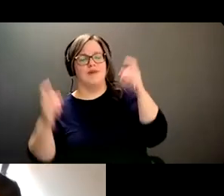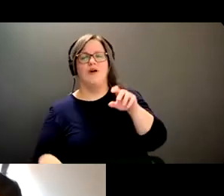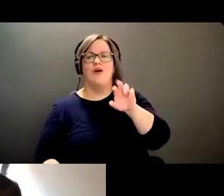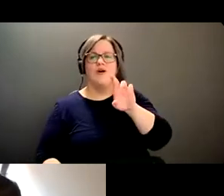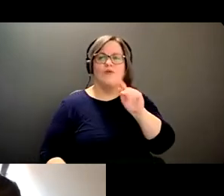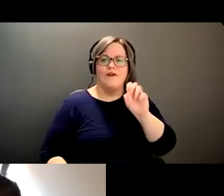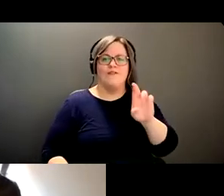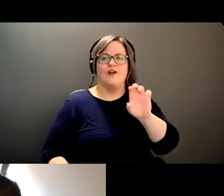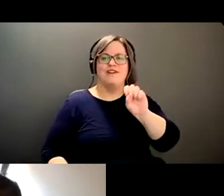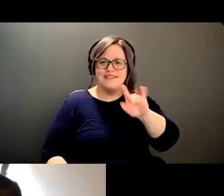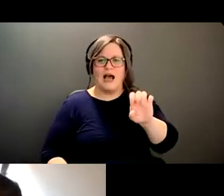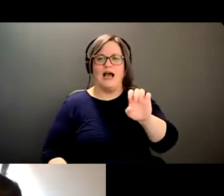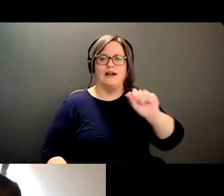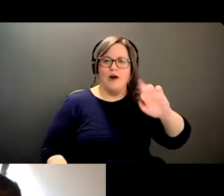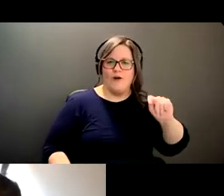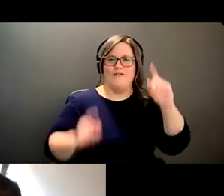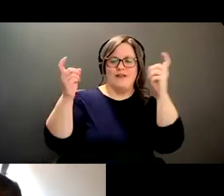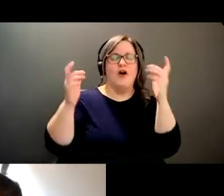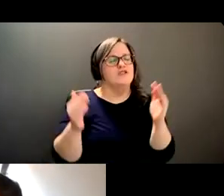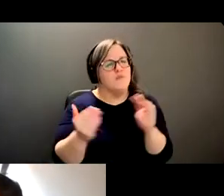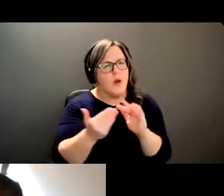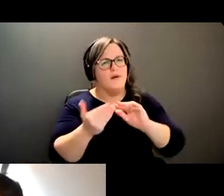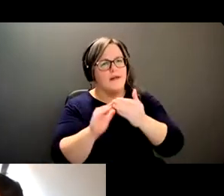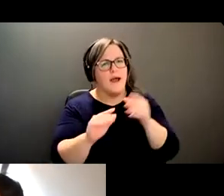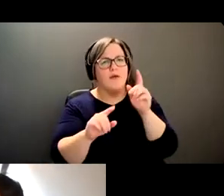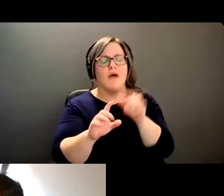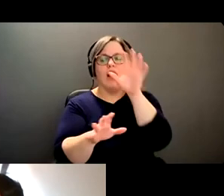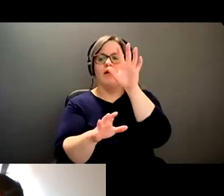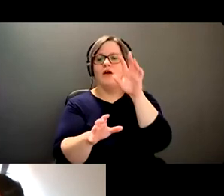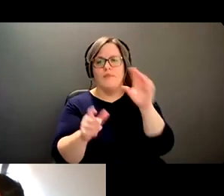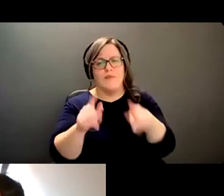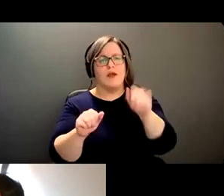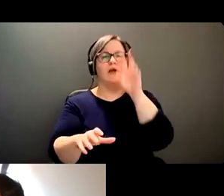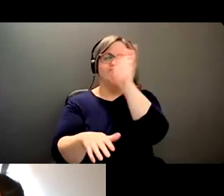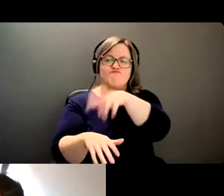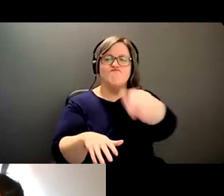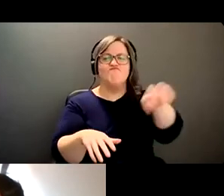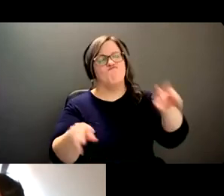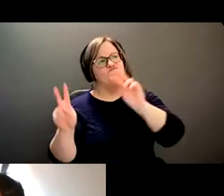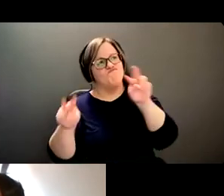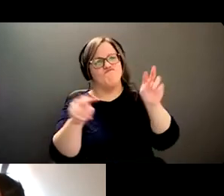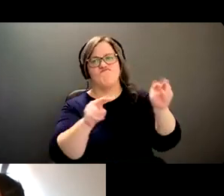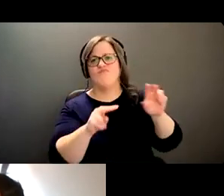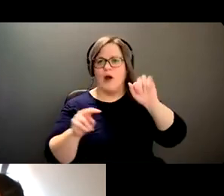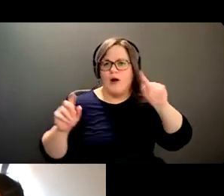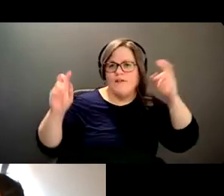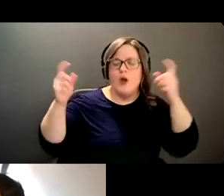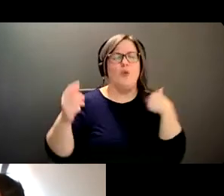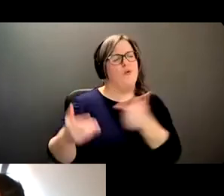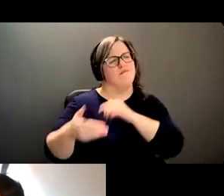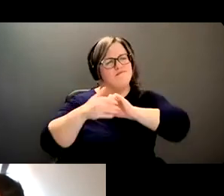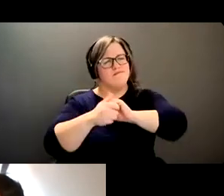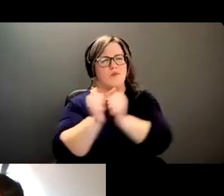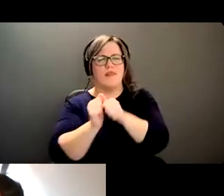like, and so it's like using, again, partnering with other community members and Parks Canada to